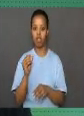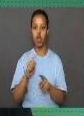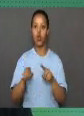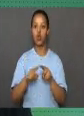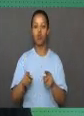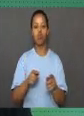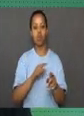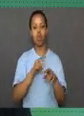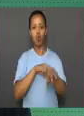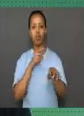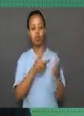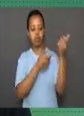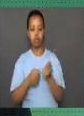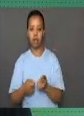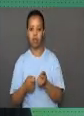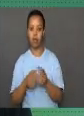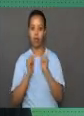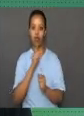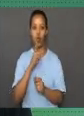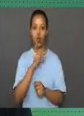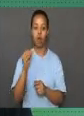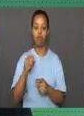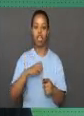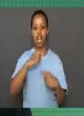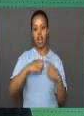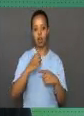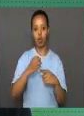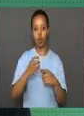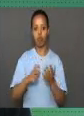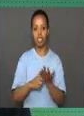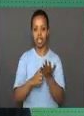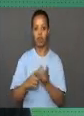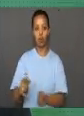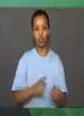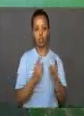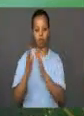each is linked to a different electron transport system.